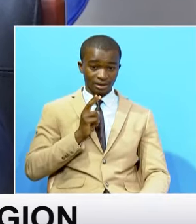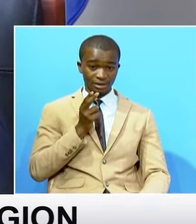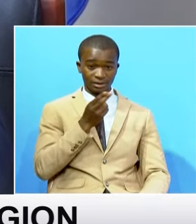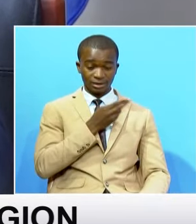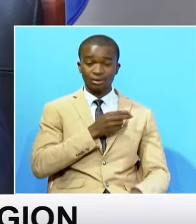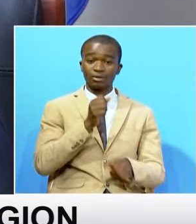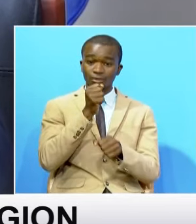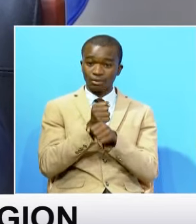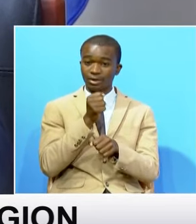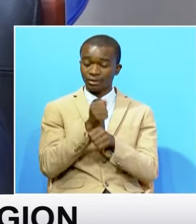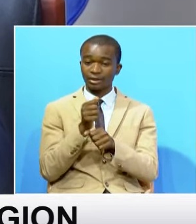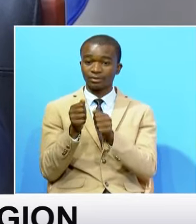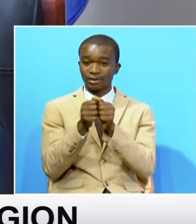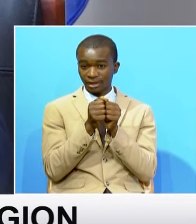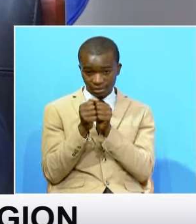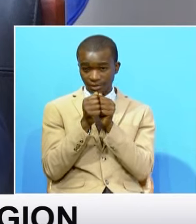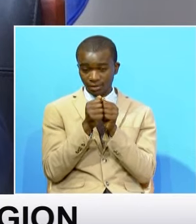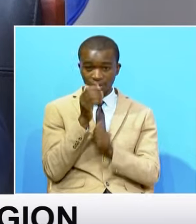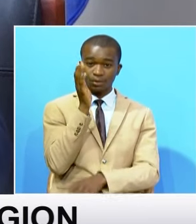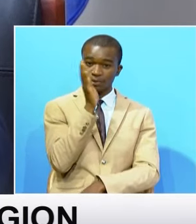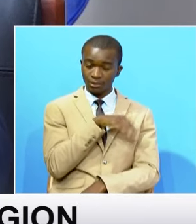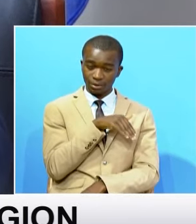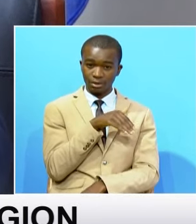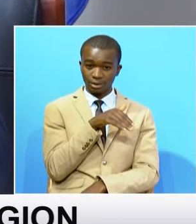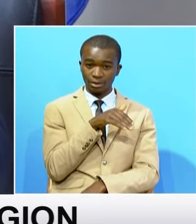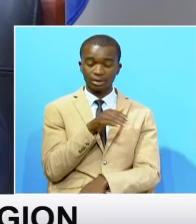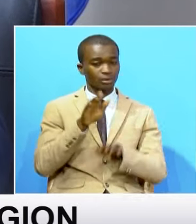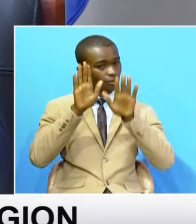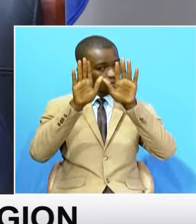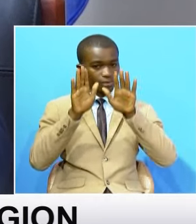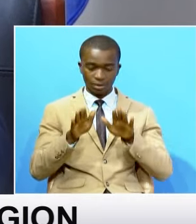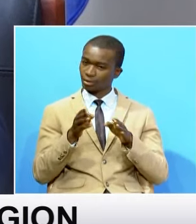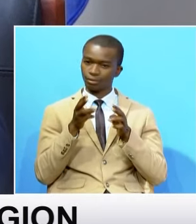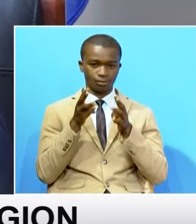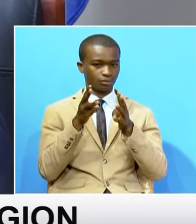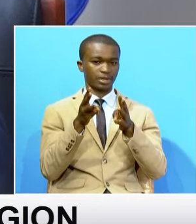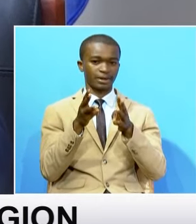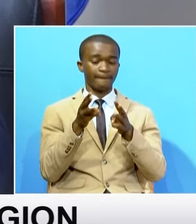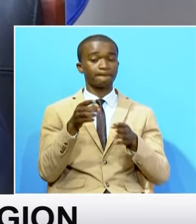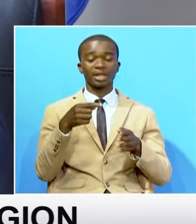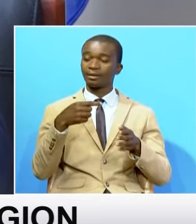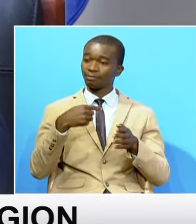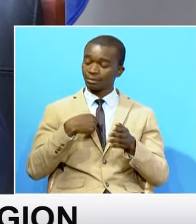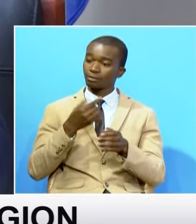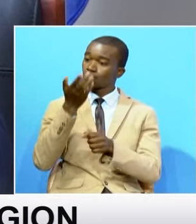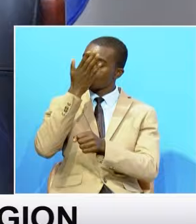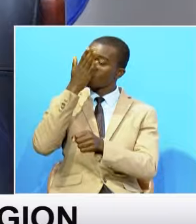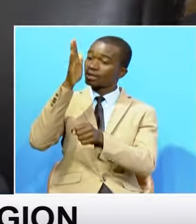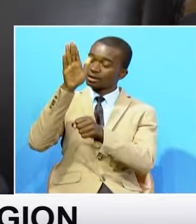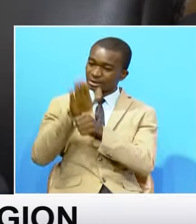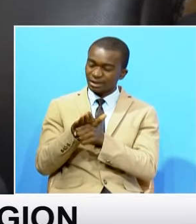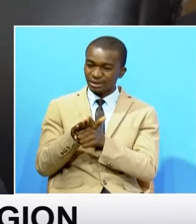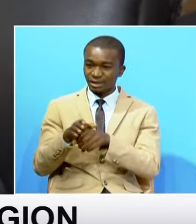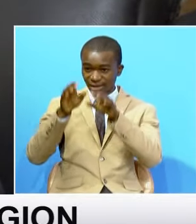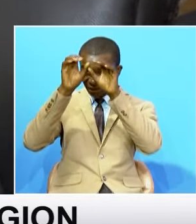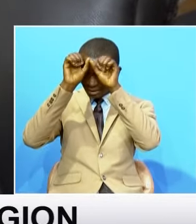all around this organ in a splendid manner. I wish to assure my Tanzanian counterpart, Sister Colleague